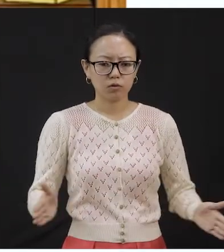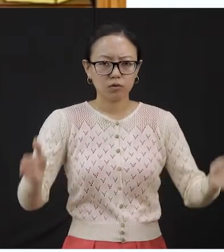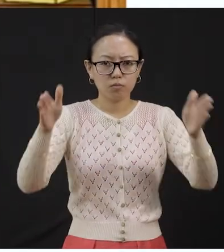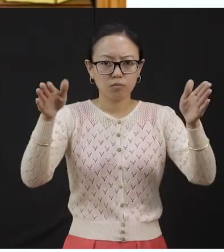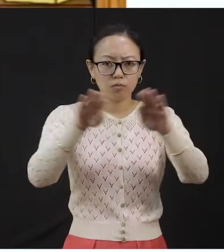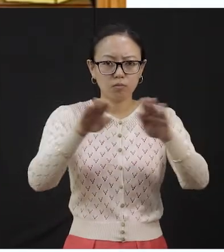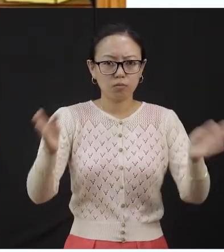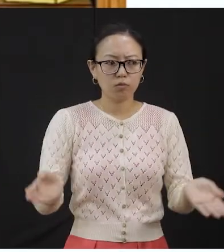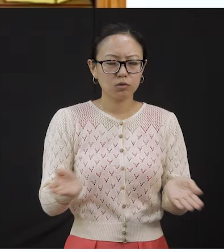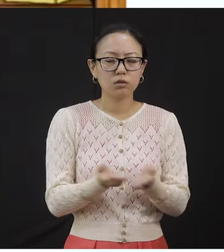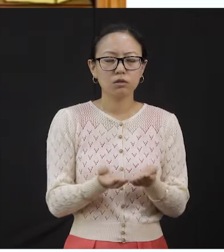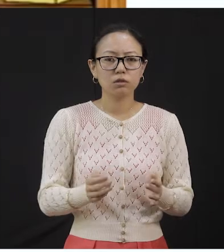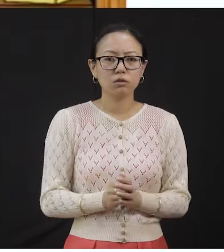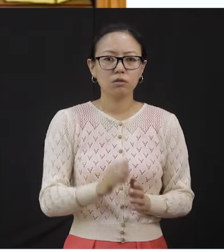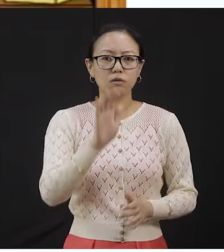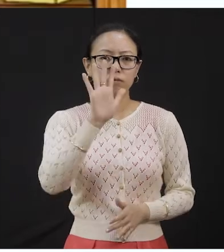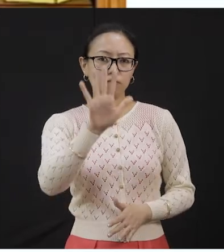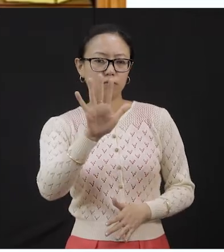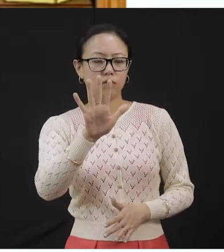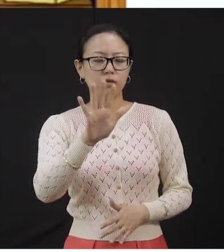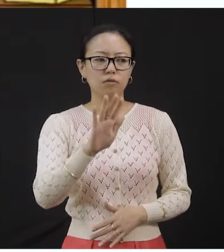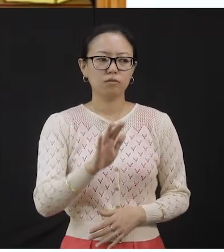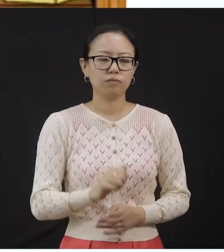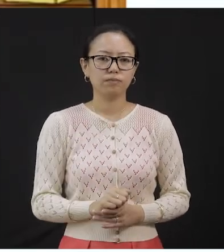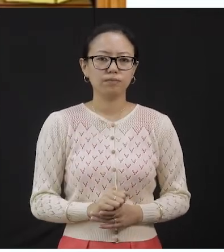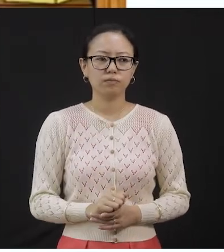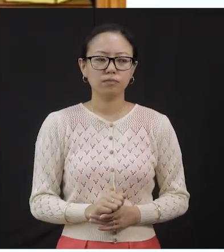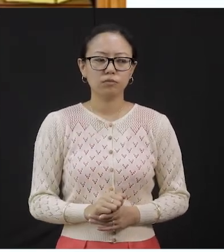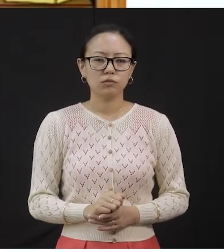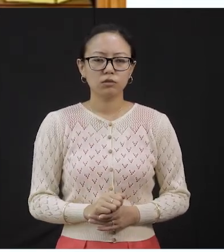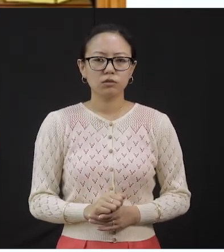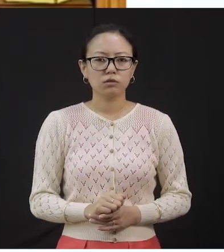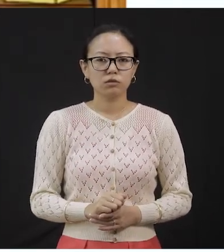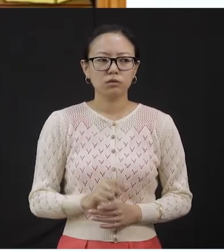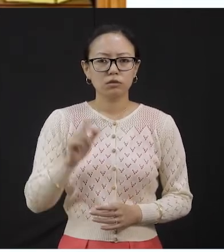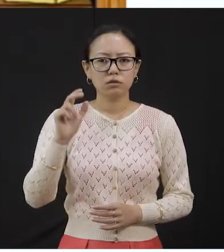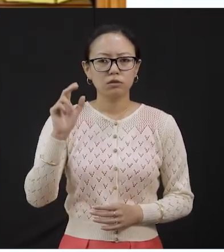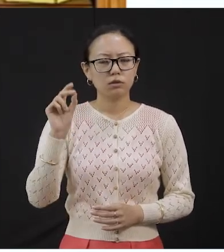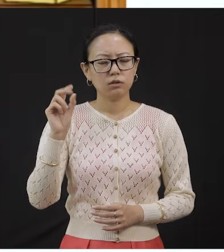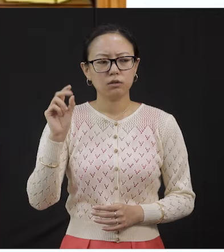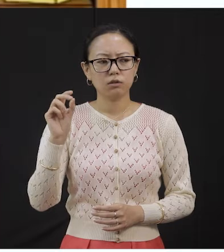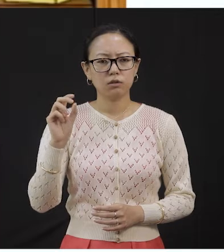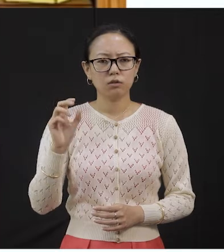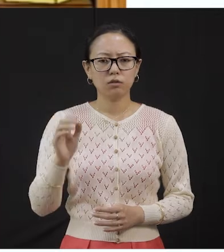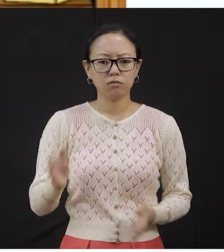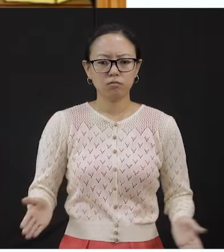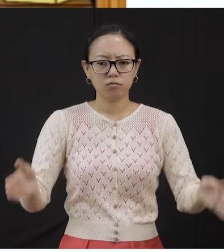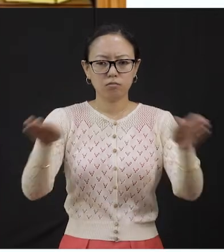5 boxes. 1, 2, 3, 4, 5. In this table, how many boxes are